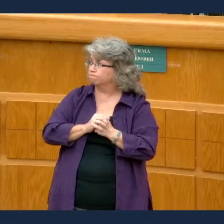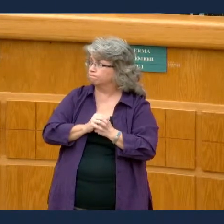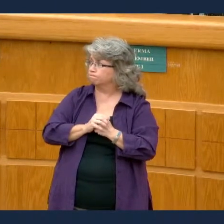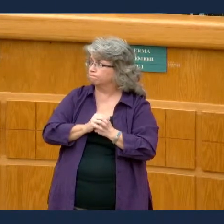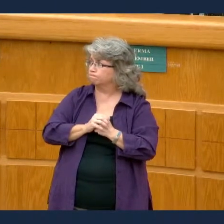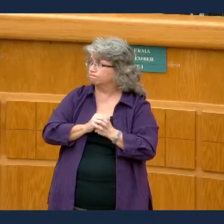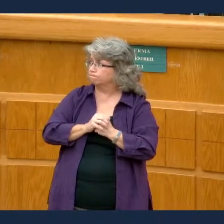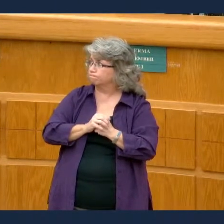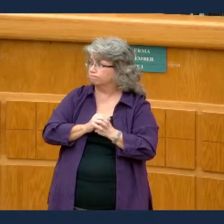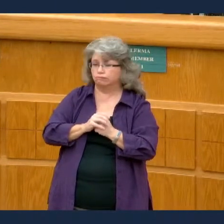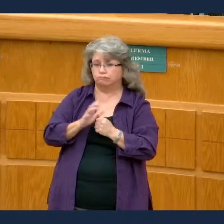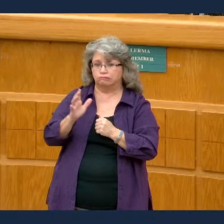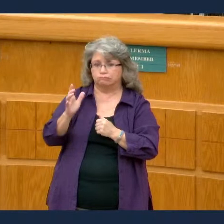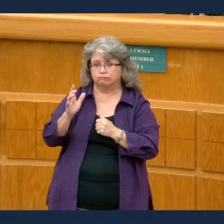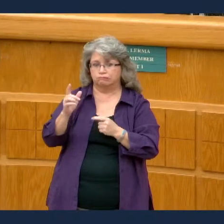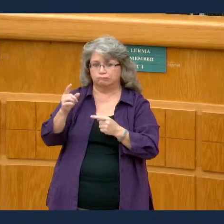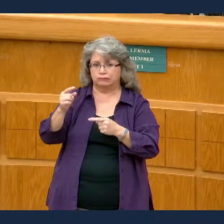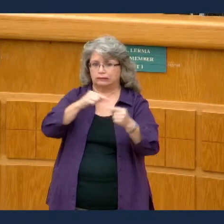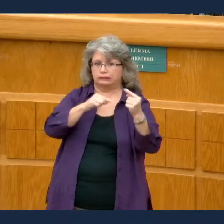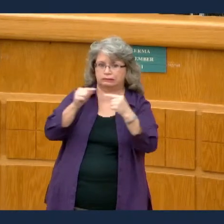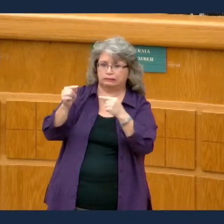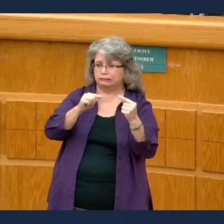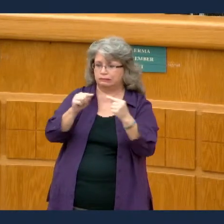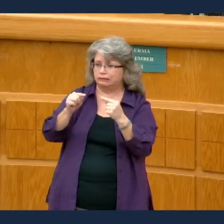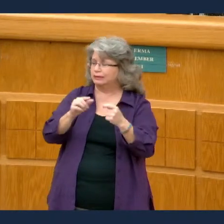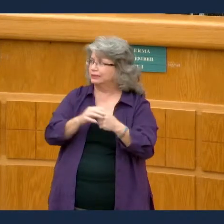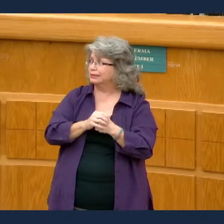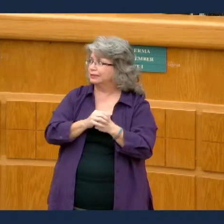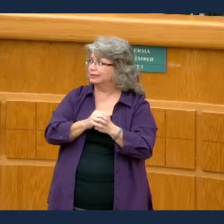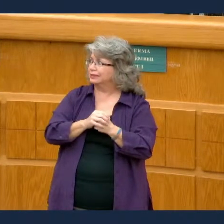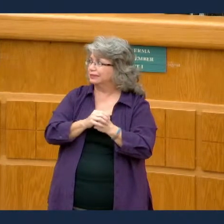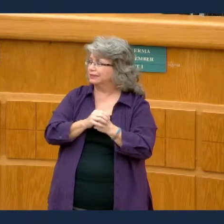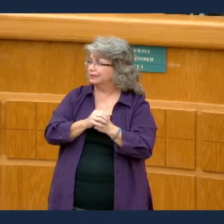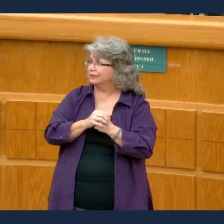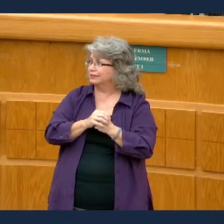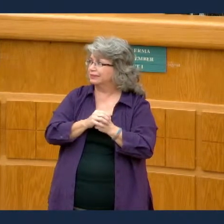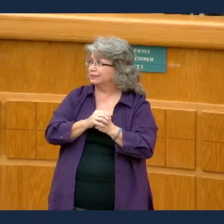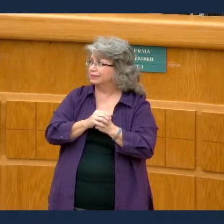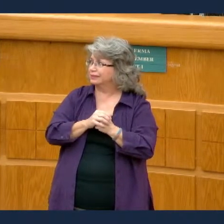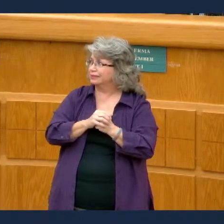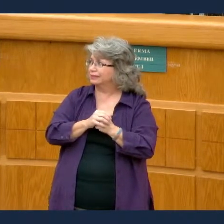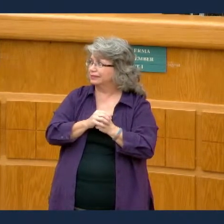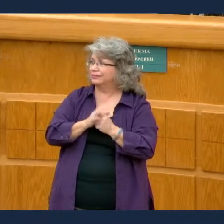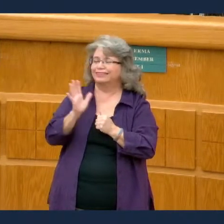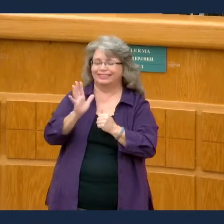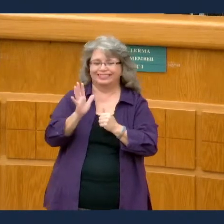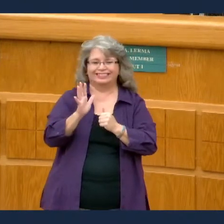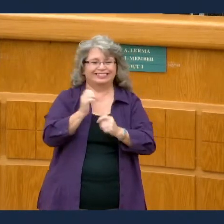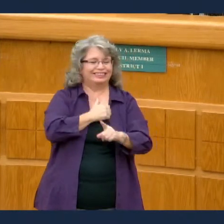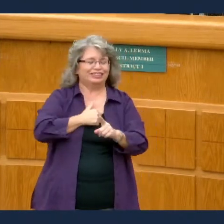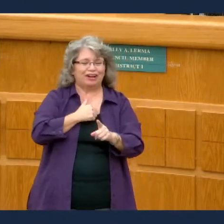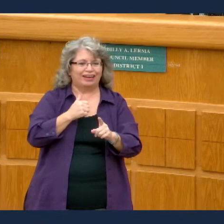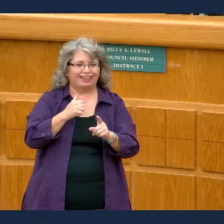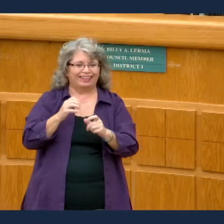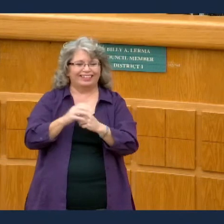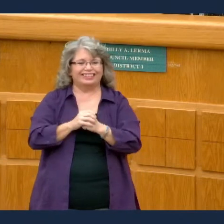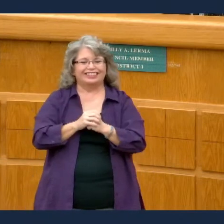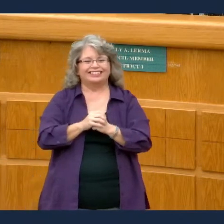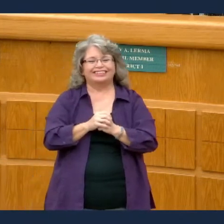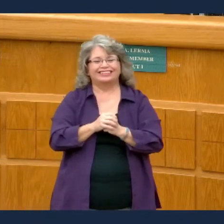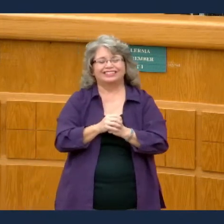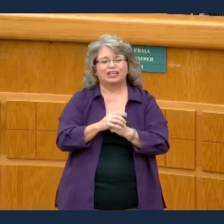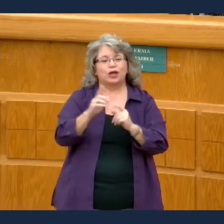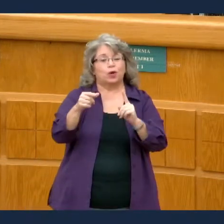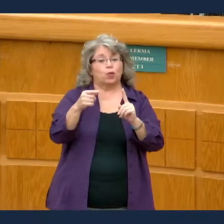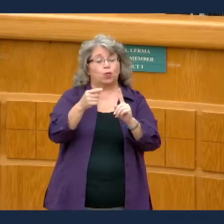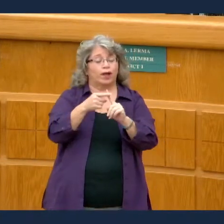Okay, so that's okay. So, there it is. So when do, sorry about that. So when do I get my